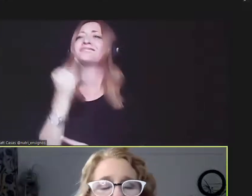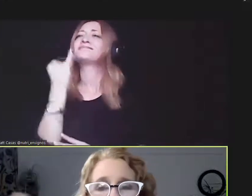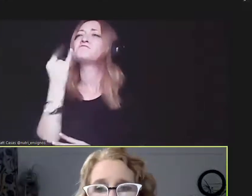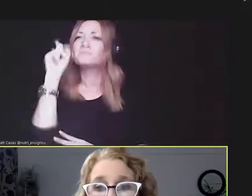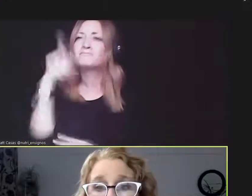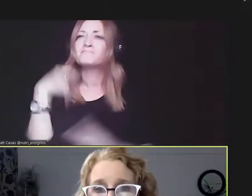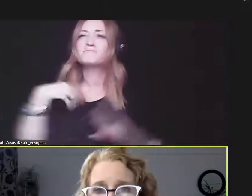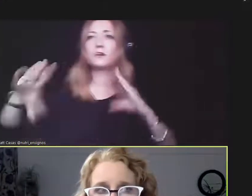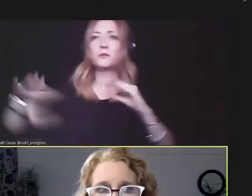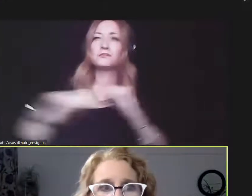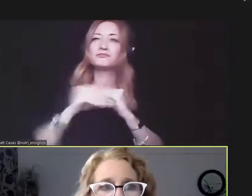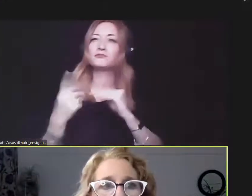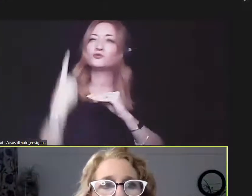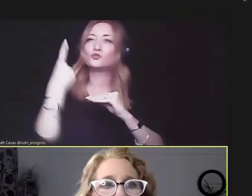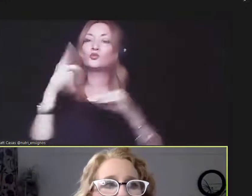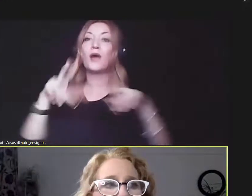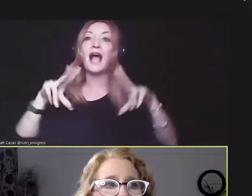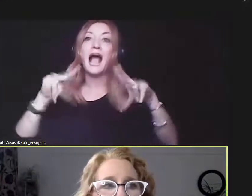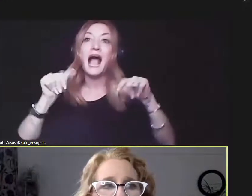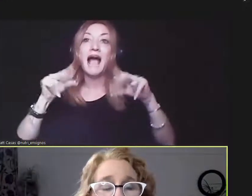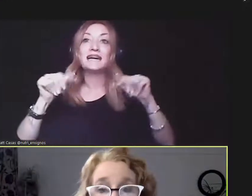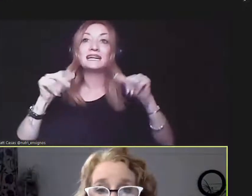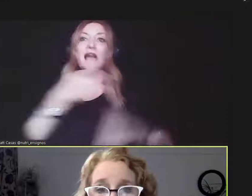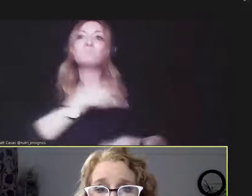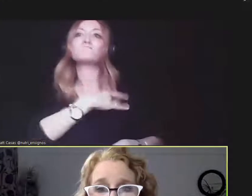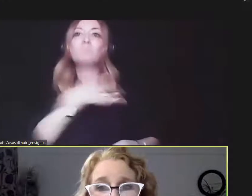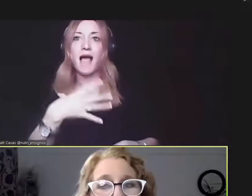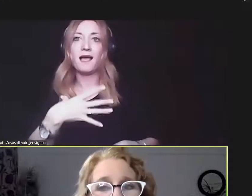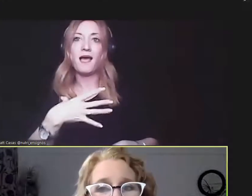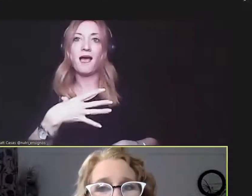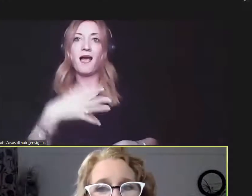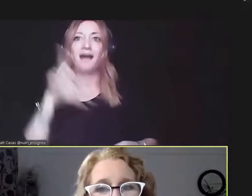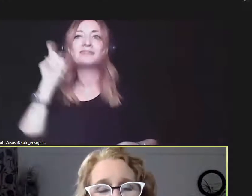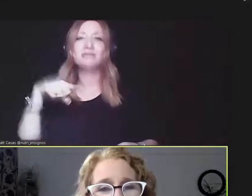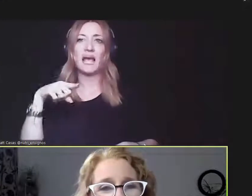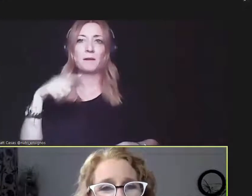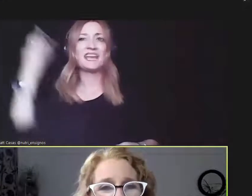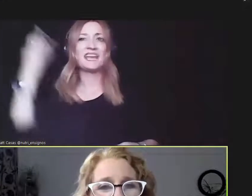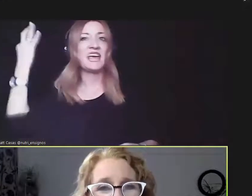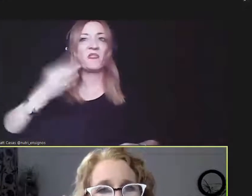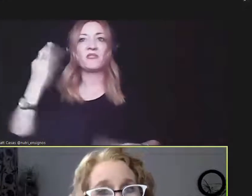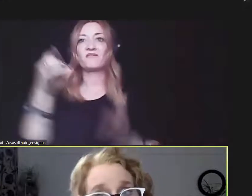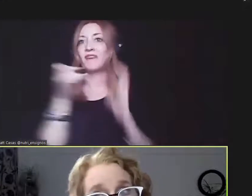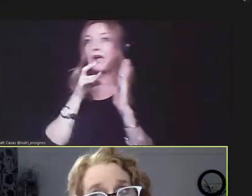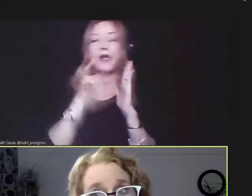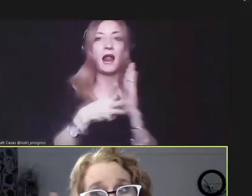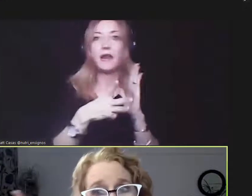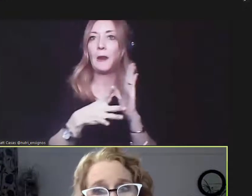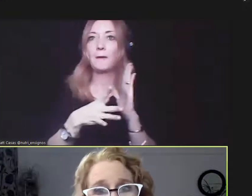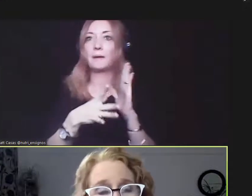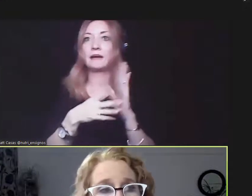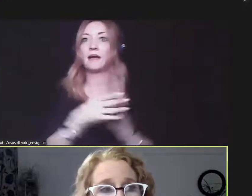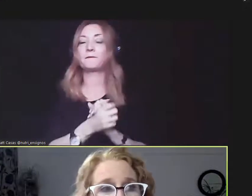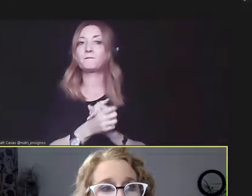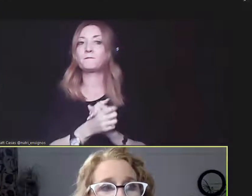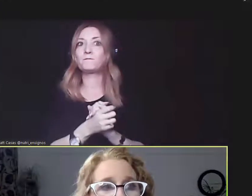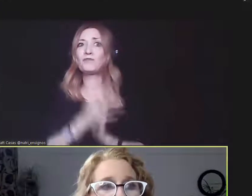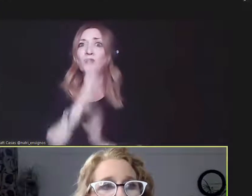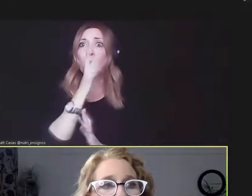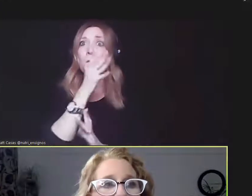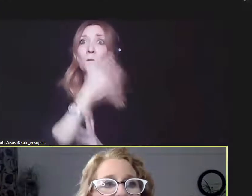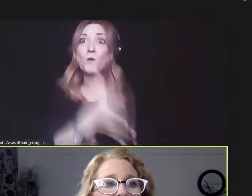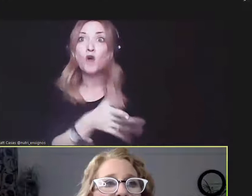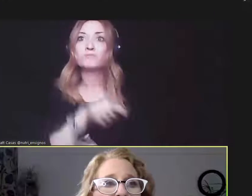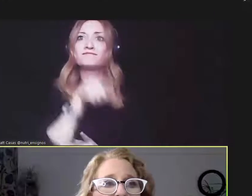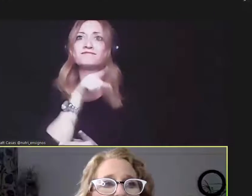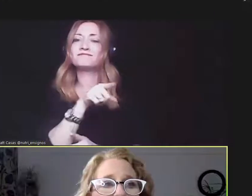can interfere with your metabolism, but they can also interfere with your brain health,